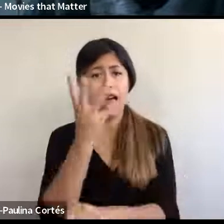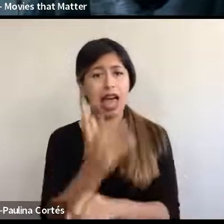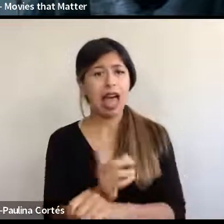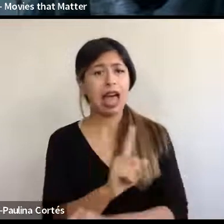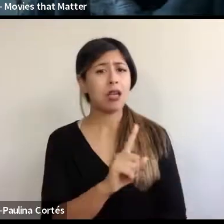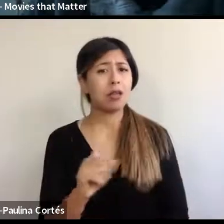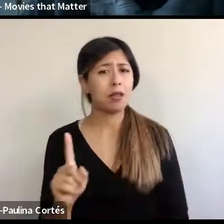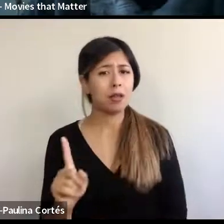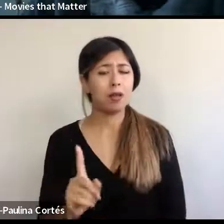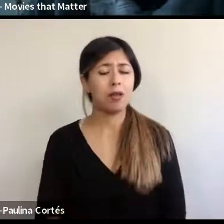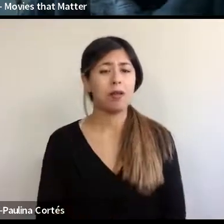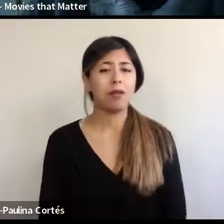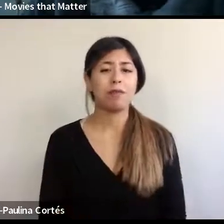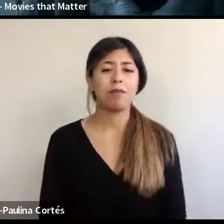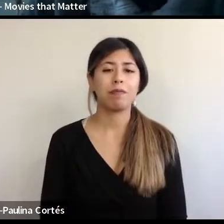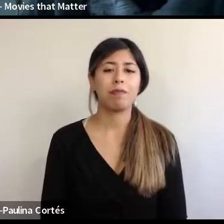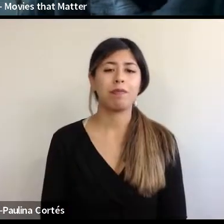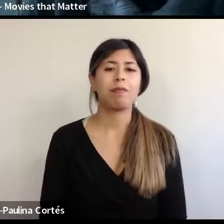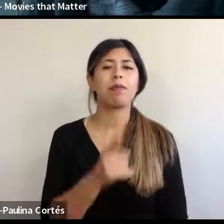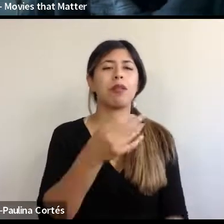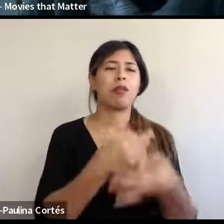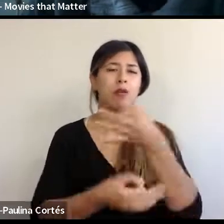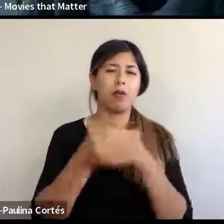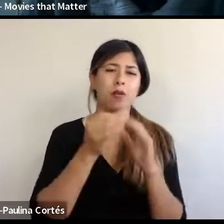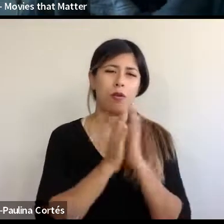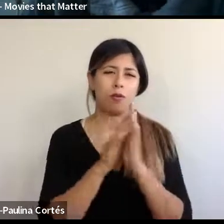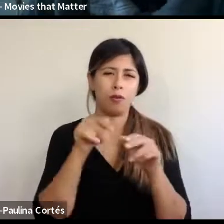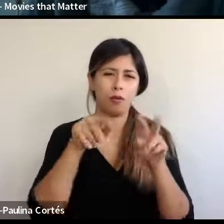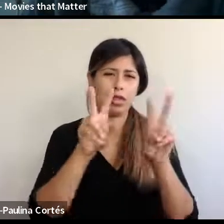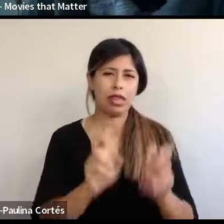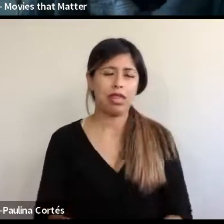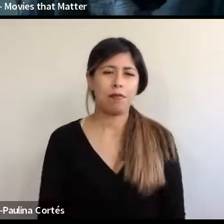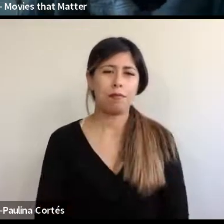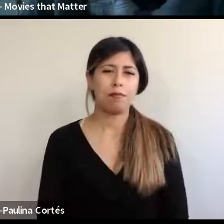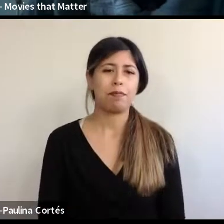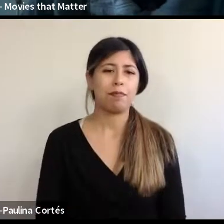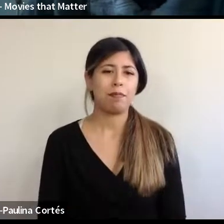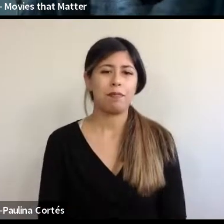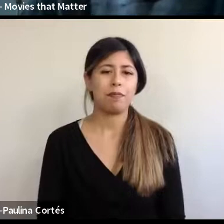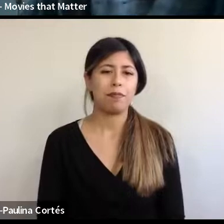vínculo? ¿Qué nos pueden contar al respecto?